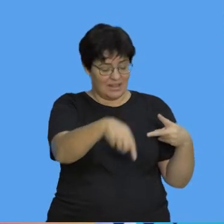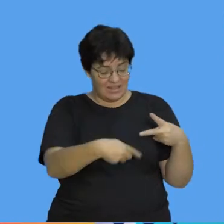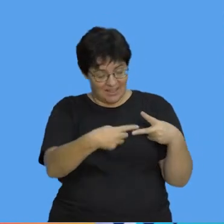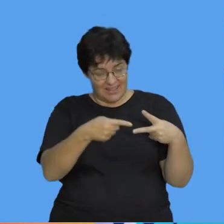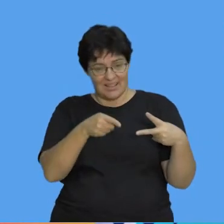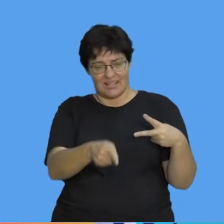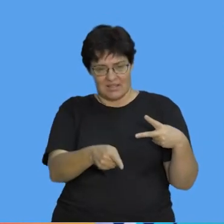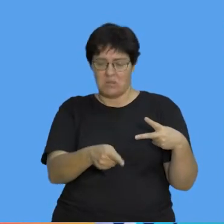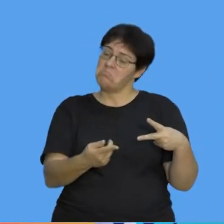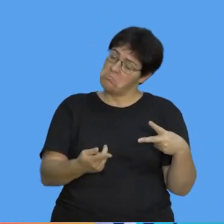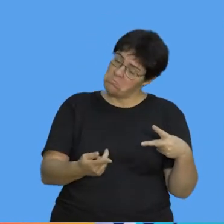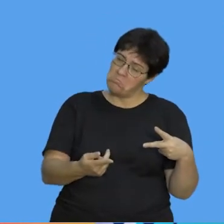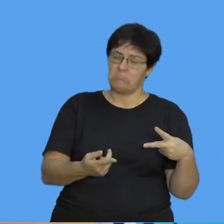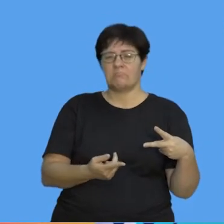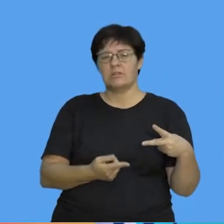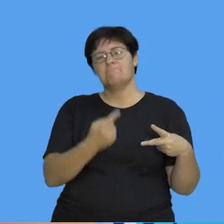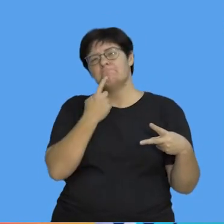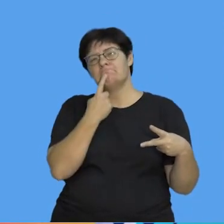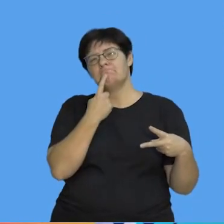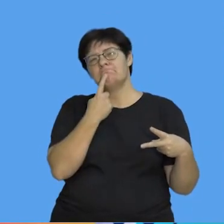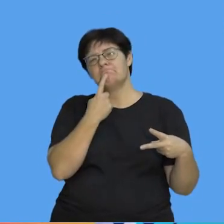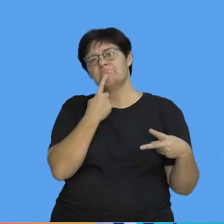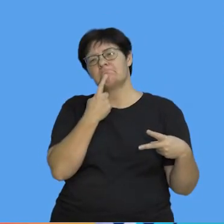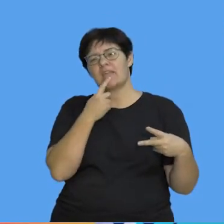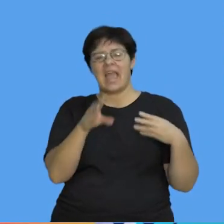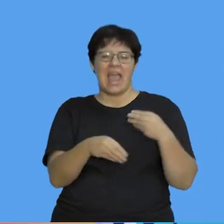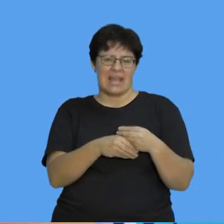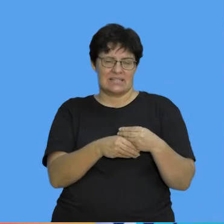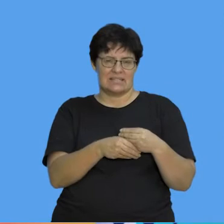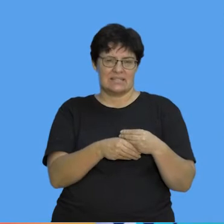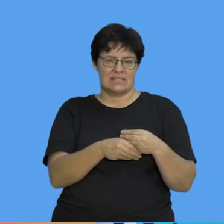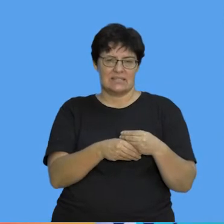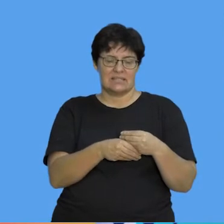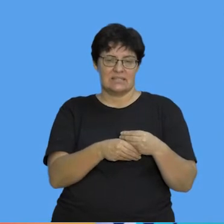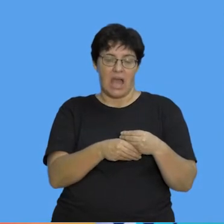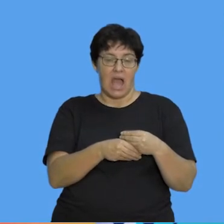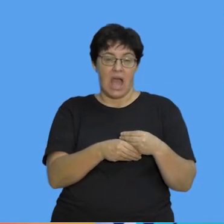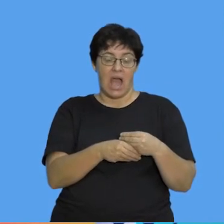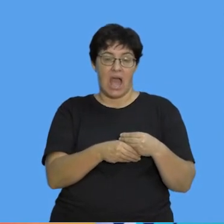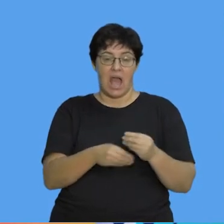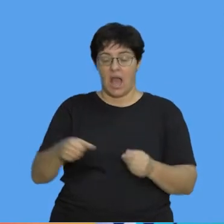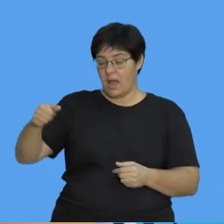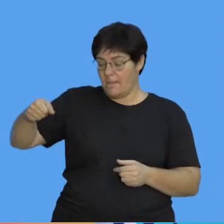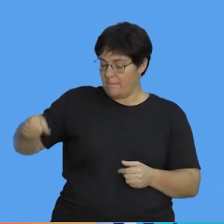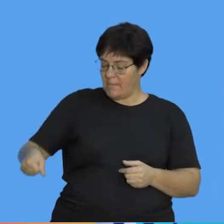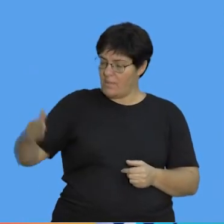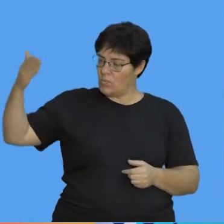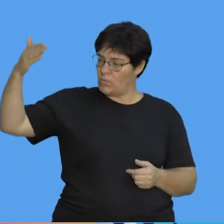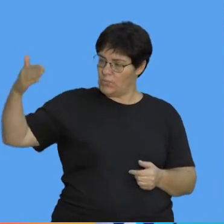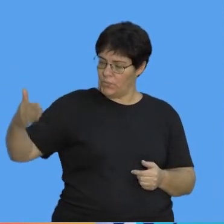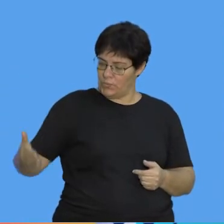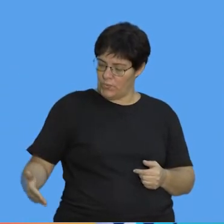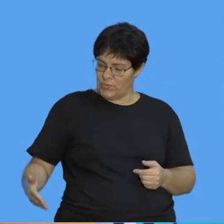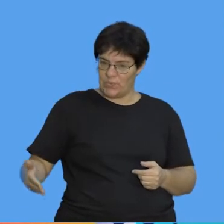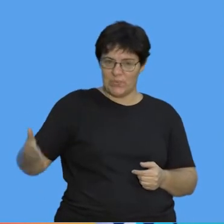as simple as you come. Now we say, okay, let's put, all right, electric windows into it. Okay,